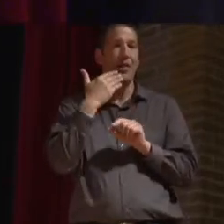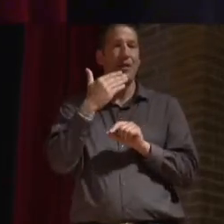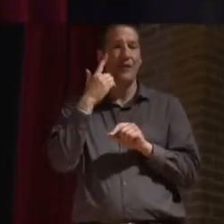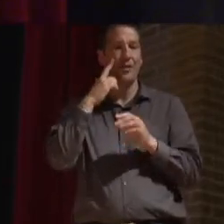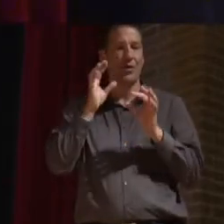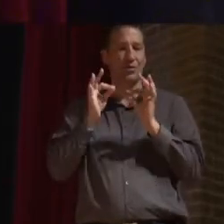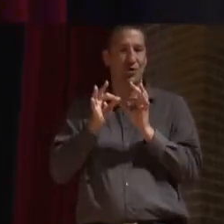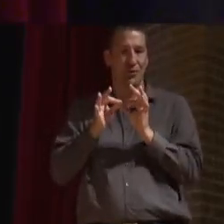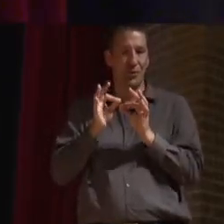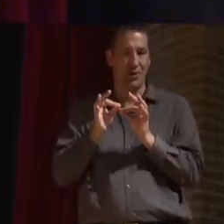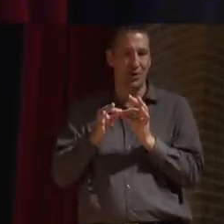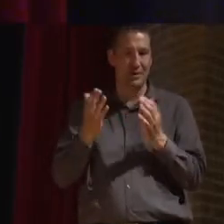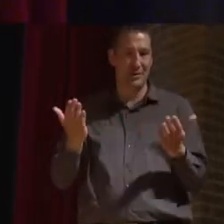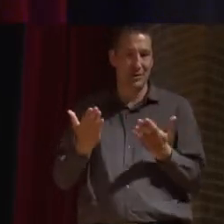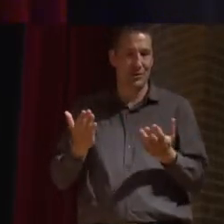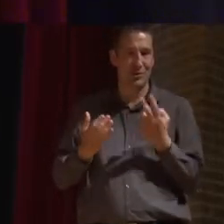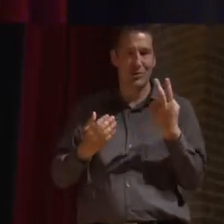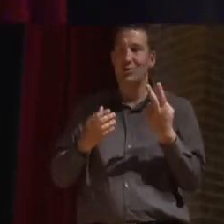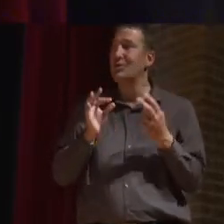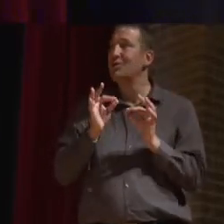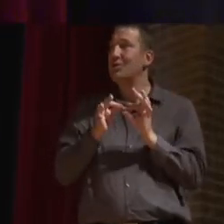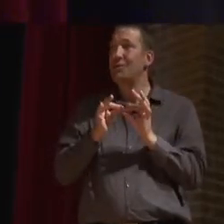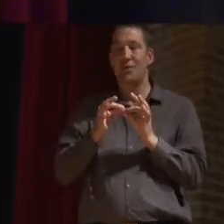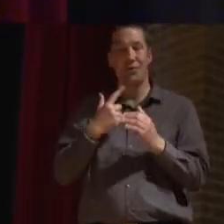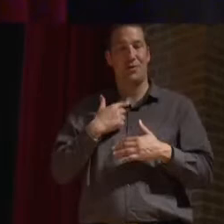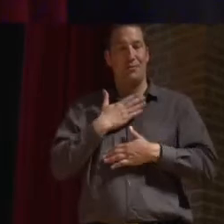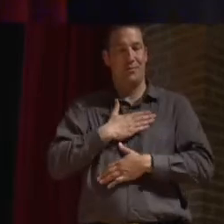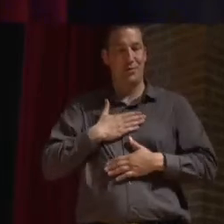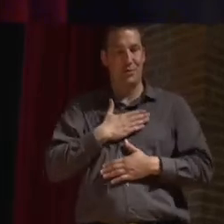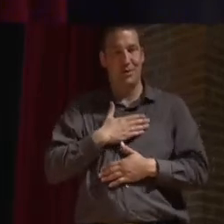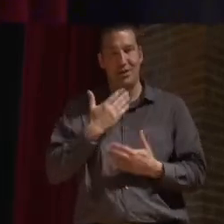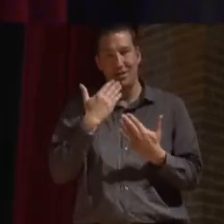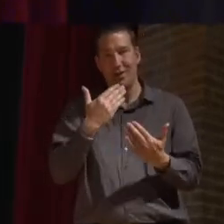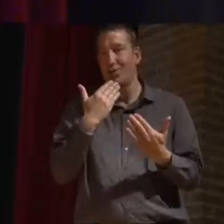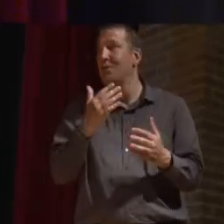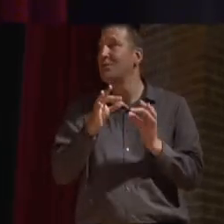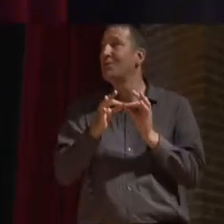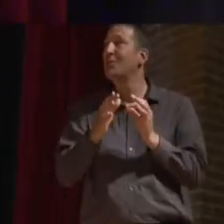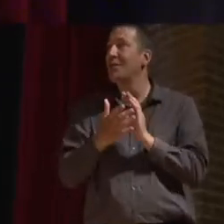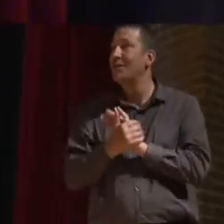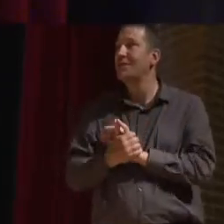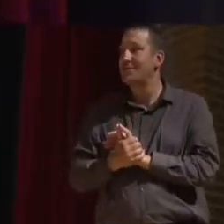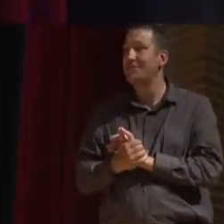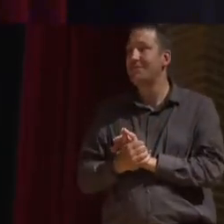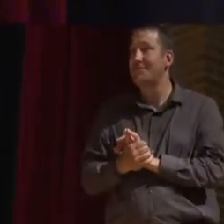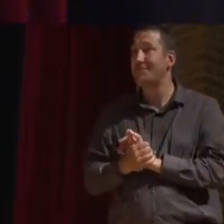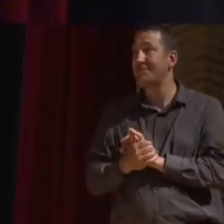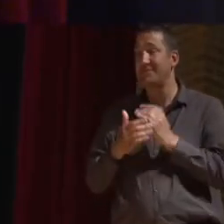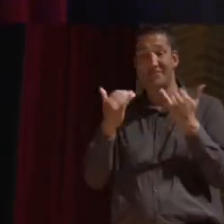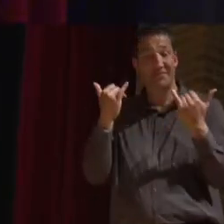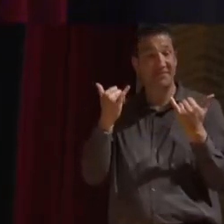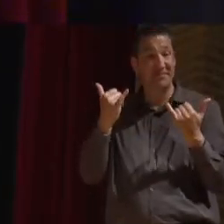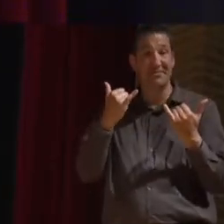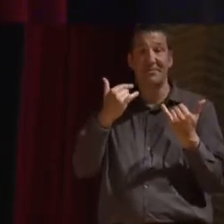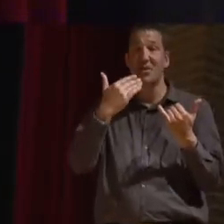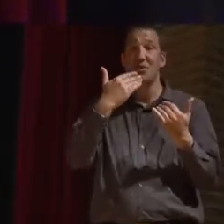for being here this evening. We certainly appreciate that as well. And so with that, we will say